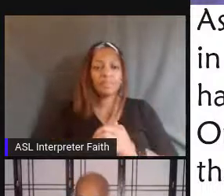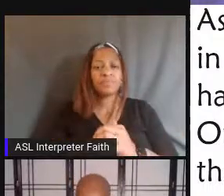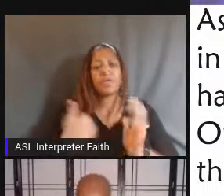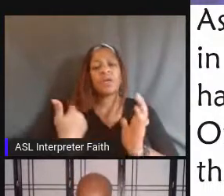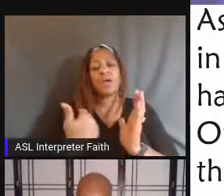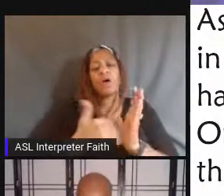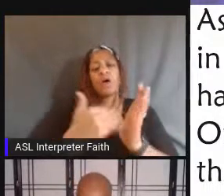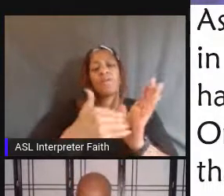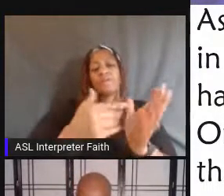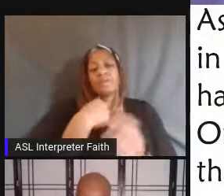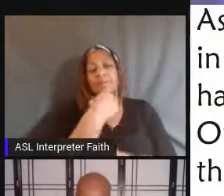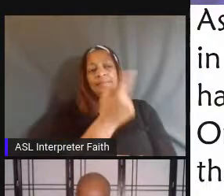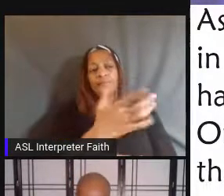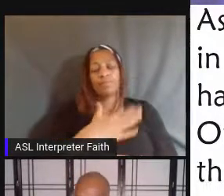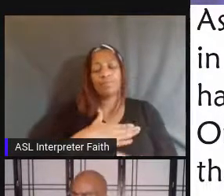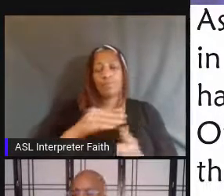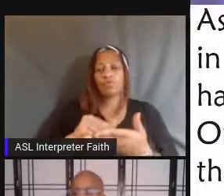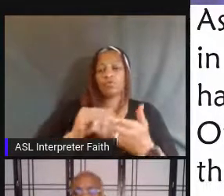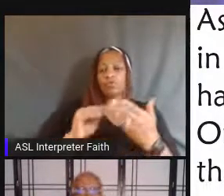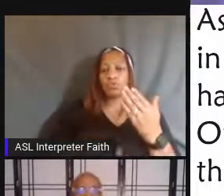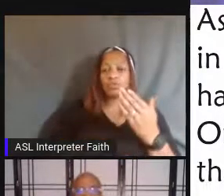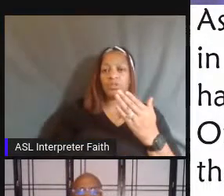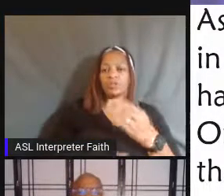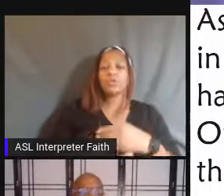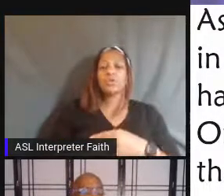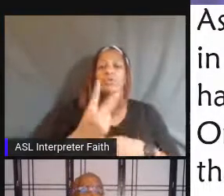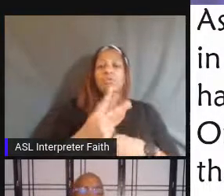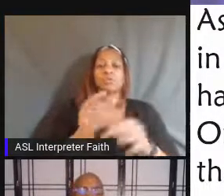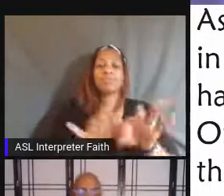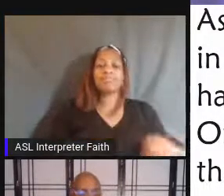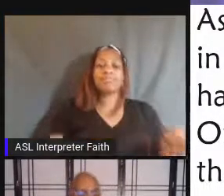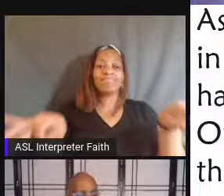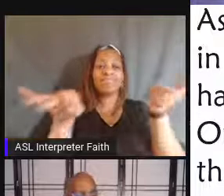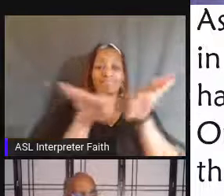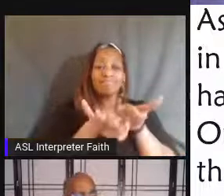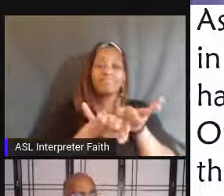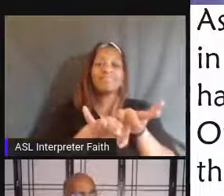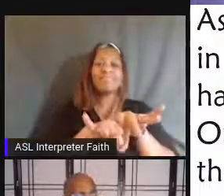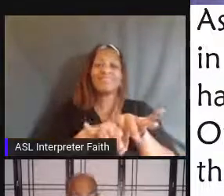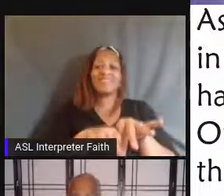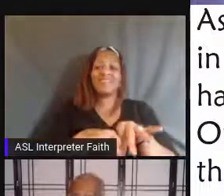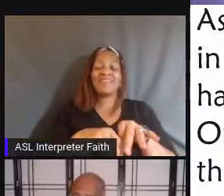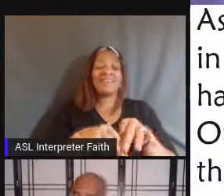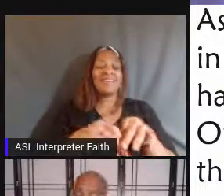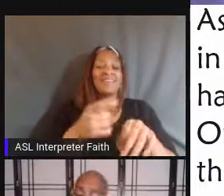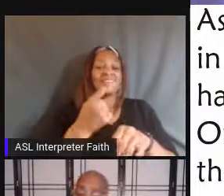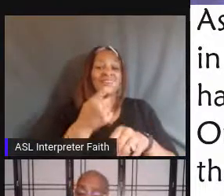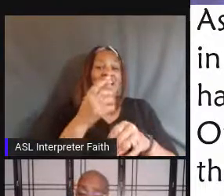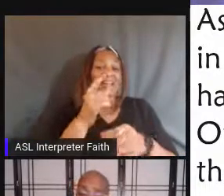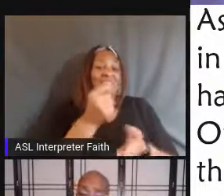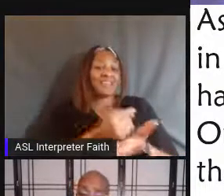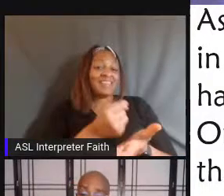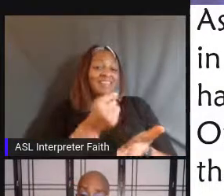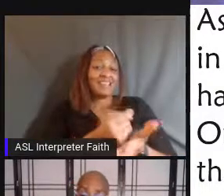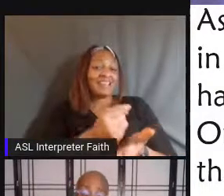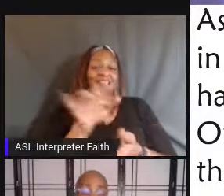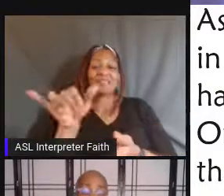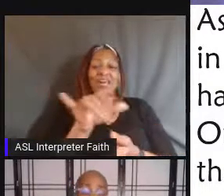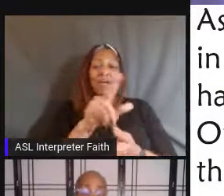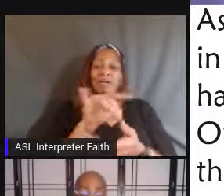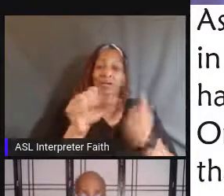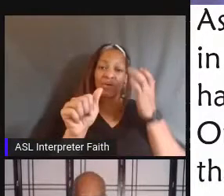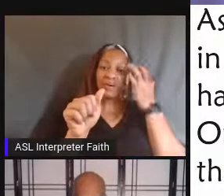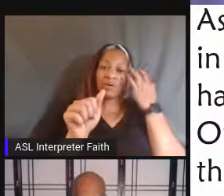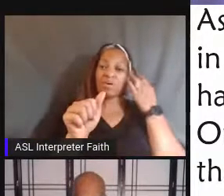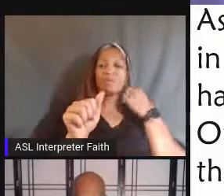my students, the two most important phrases in therapy, as in yoga,